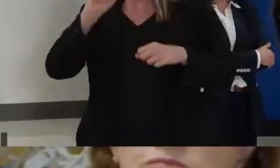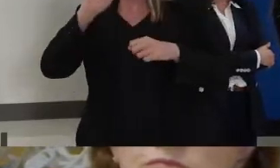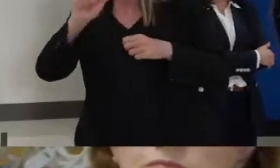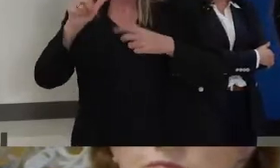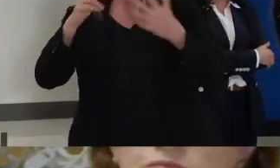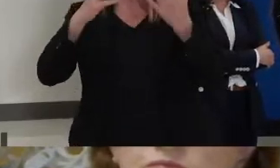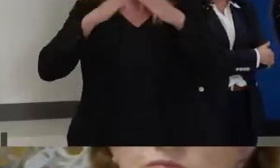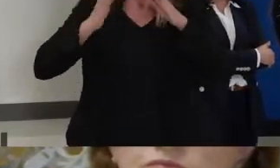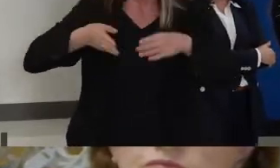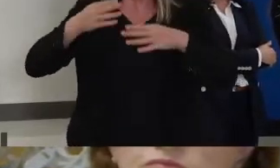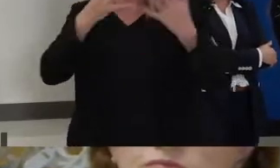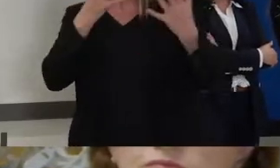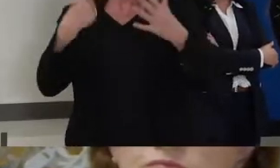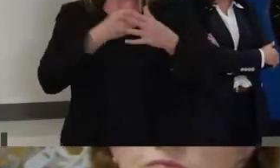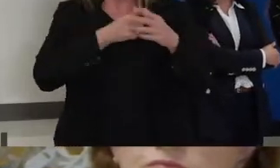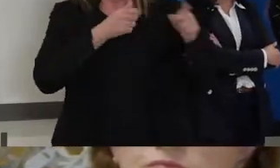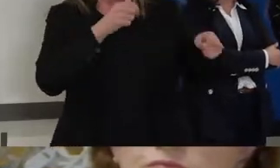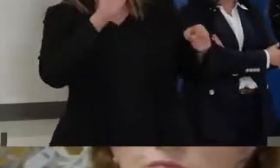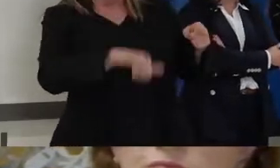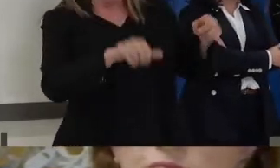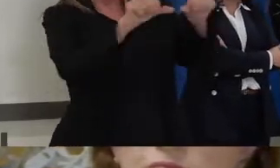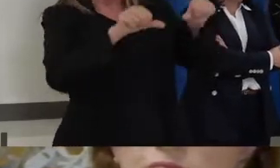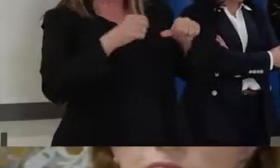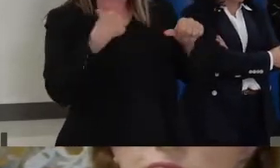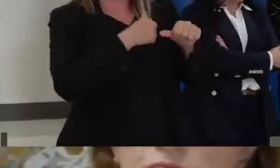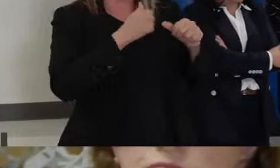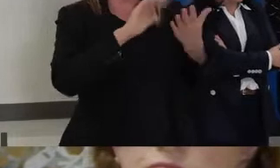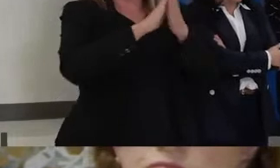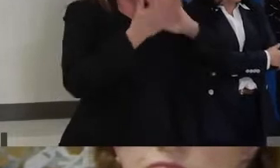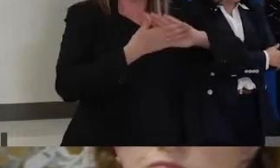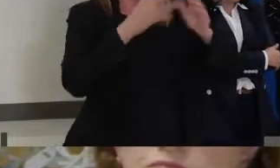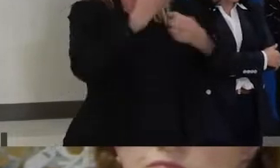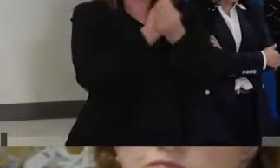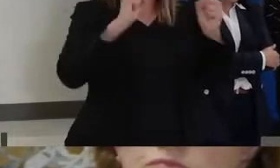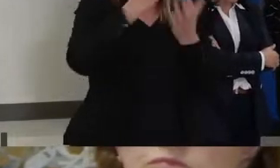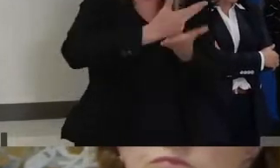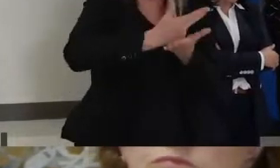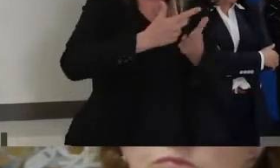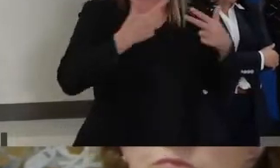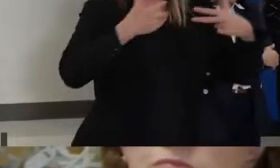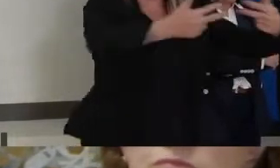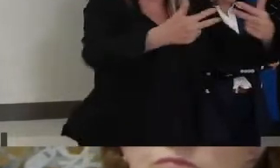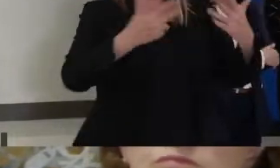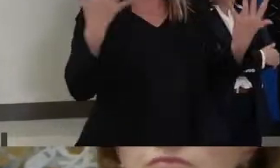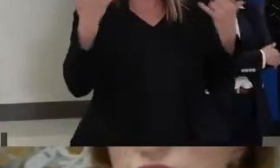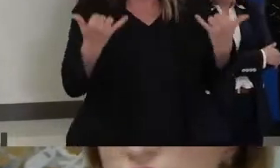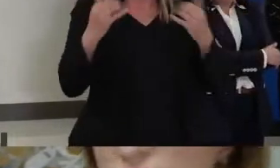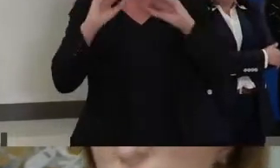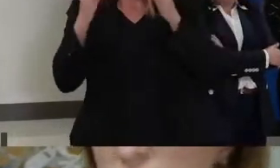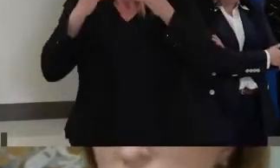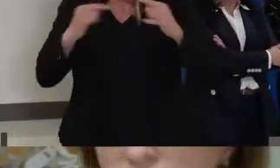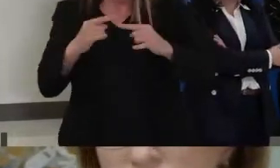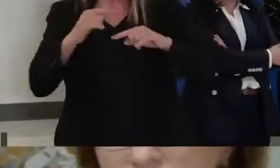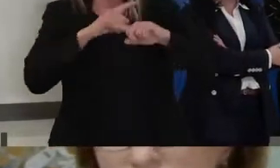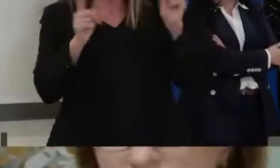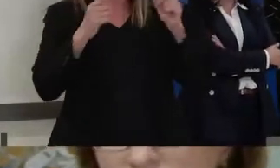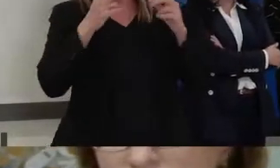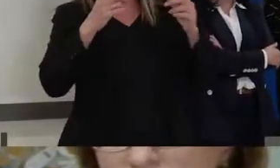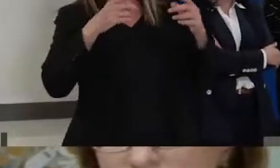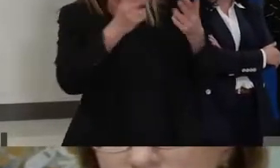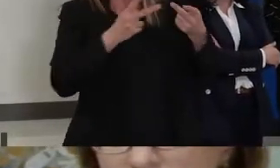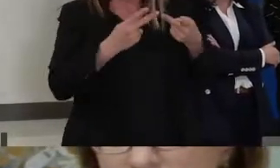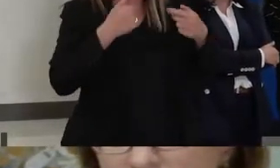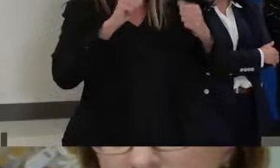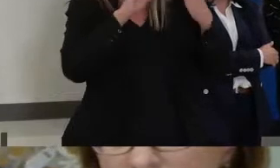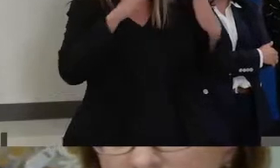and then we took that location and we turned it into a safe parking lot. So that site now doesn't serve as an encampment, it serves as a place to address homelessness. But there